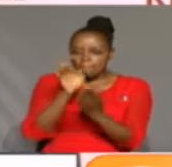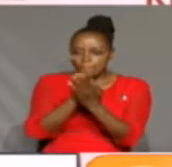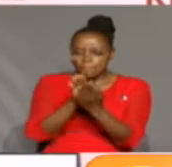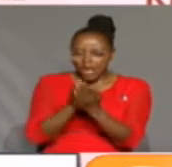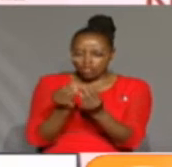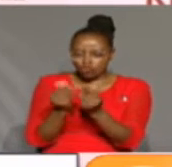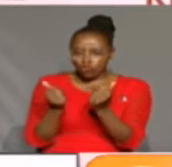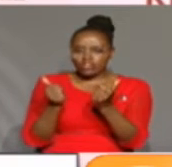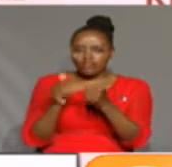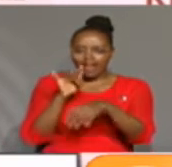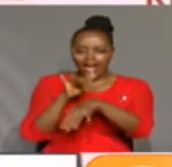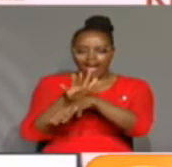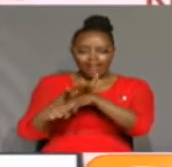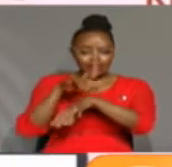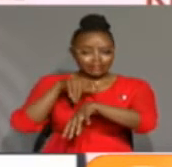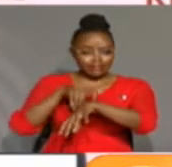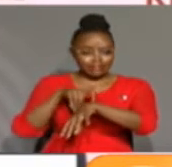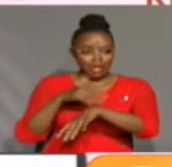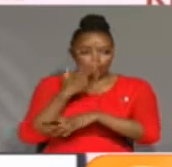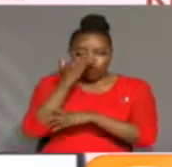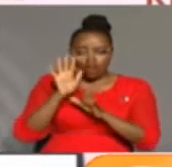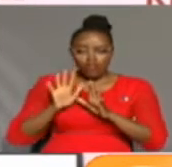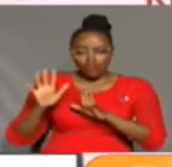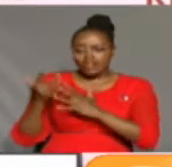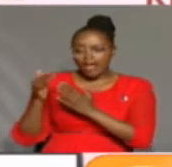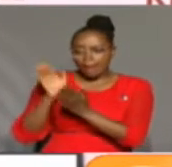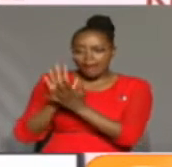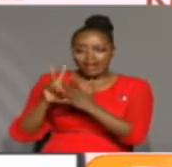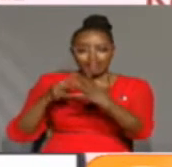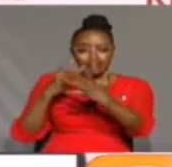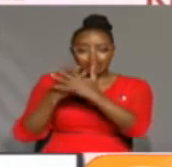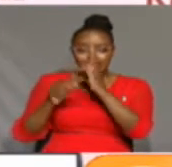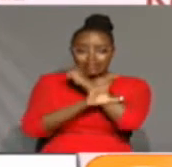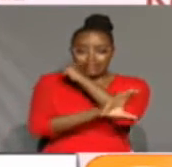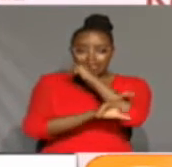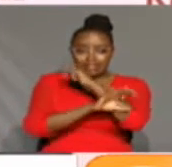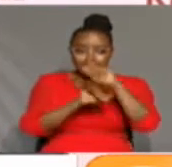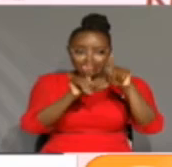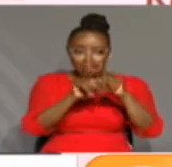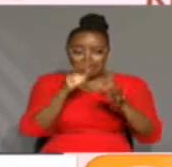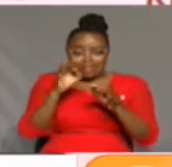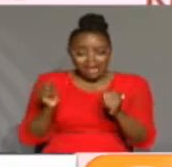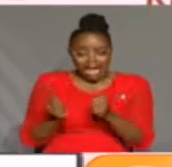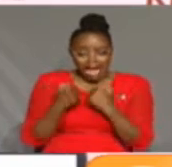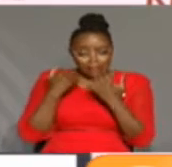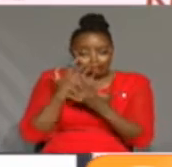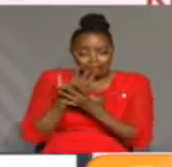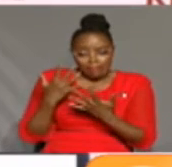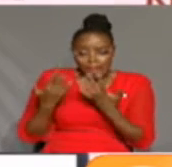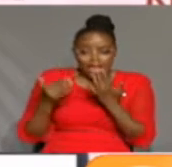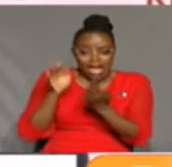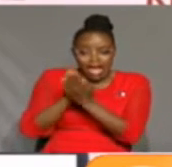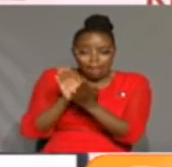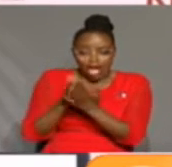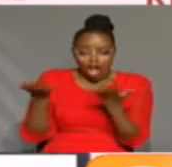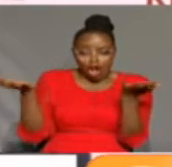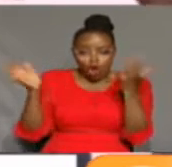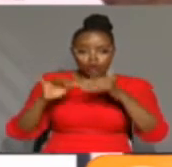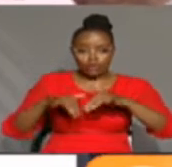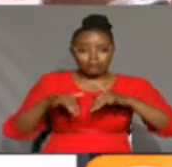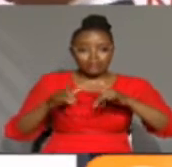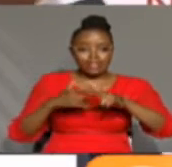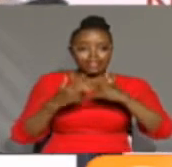early stage. We want to avoid bank failures in this country. And in the unlikely event of a bank failure, we